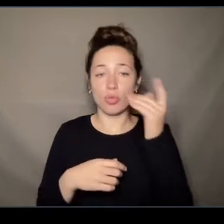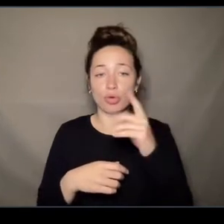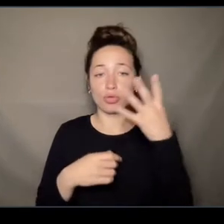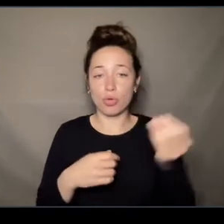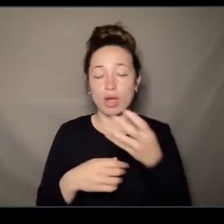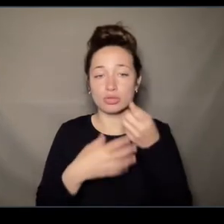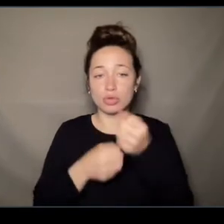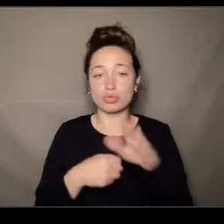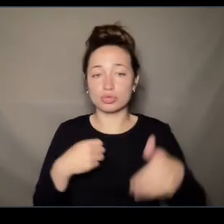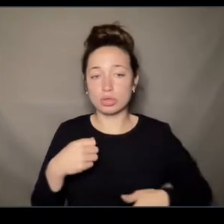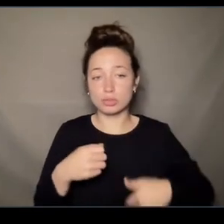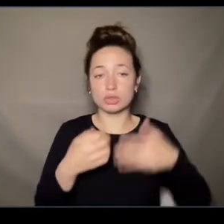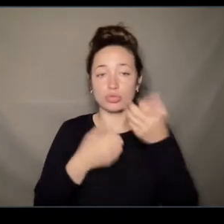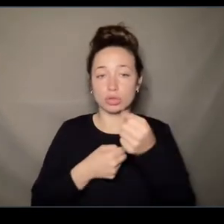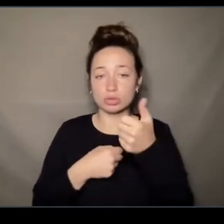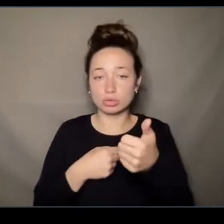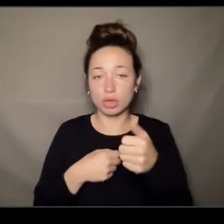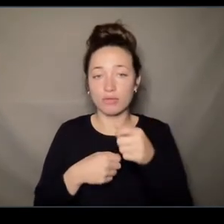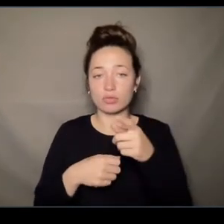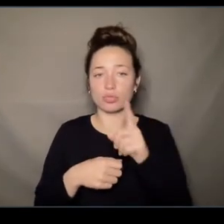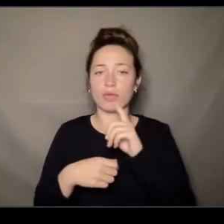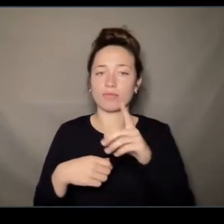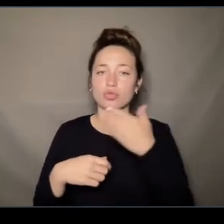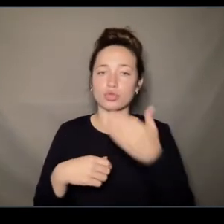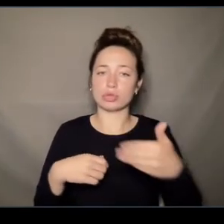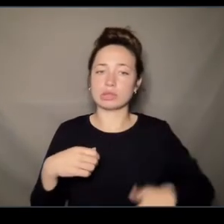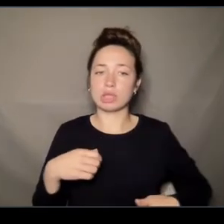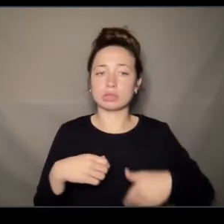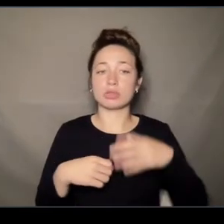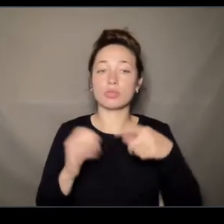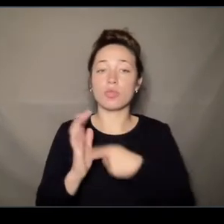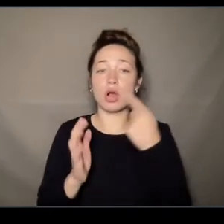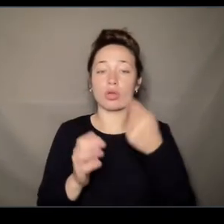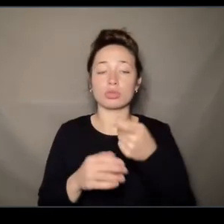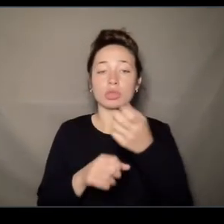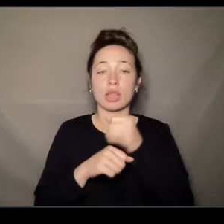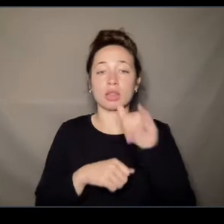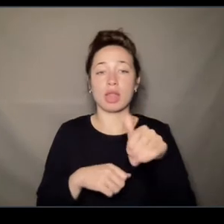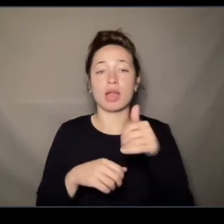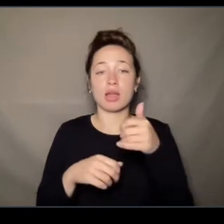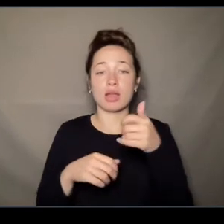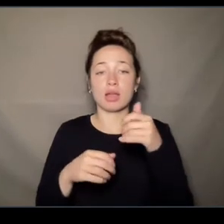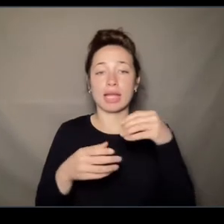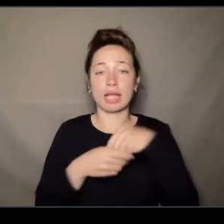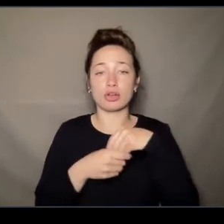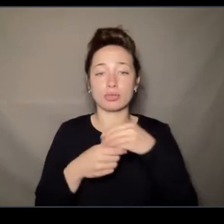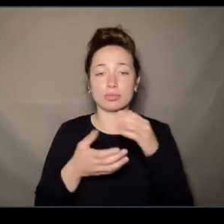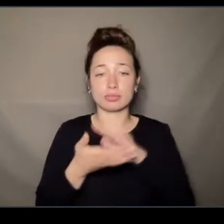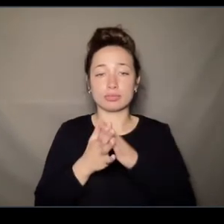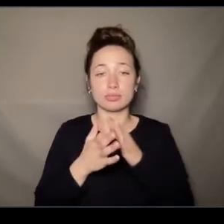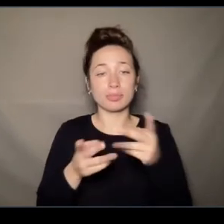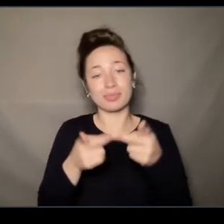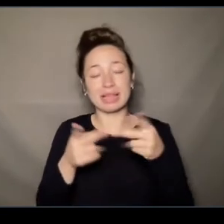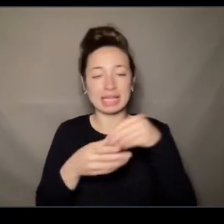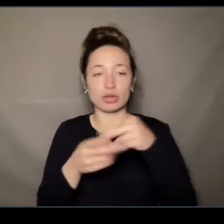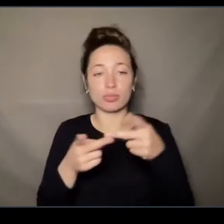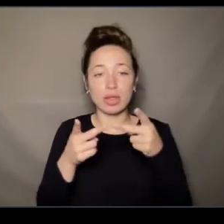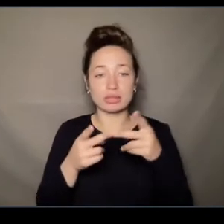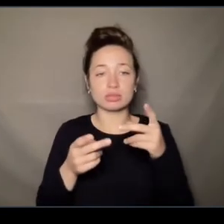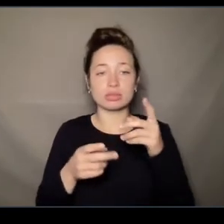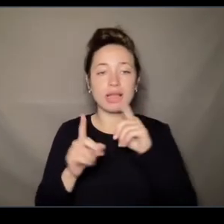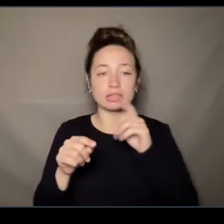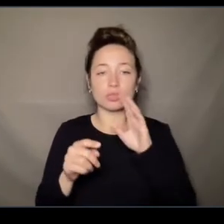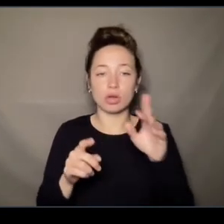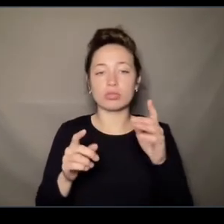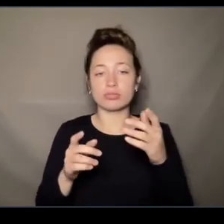judgment. Trust yourself. You really have a good sense. Once you allow yourself to get to that inner place, the answers